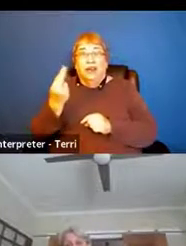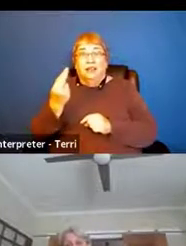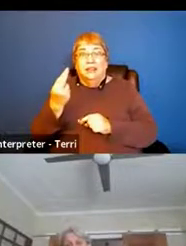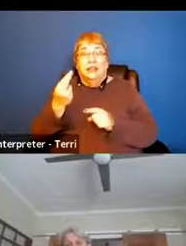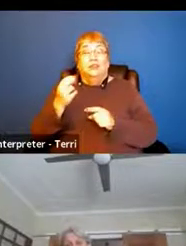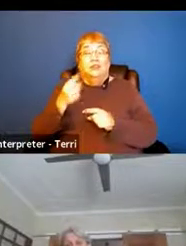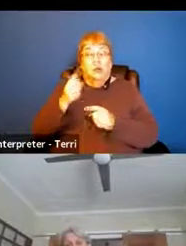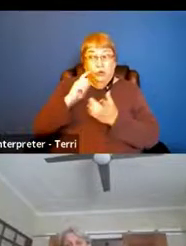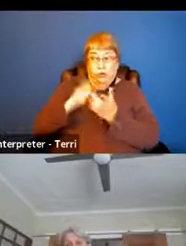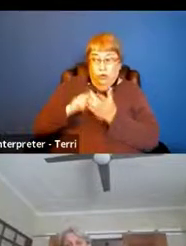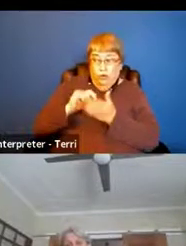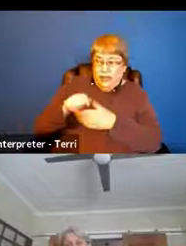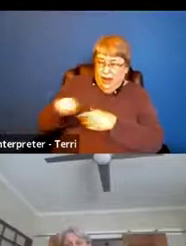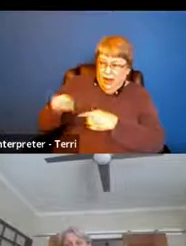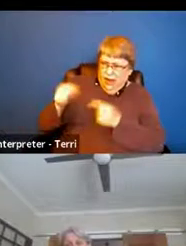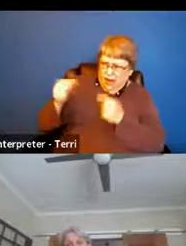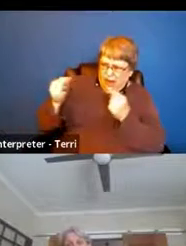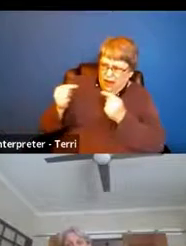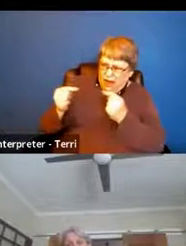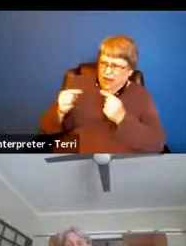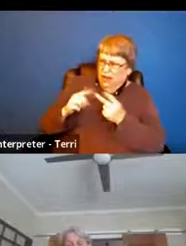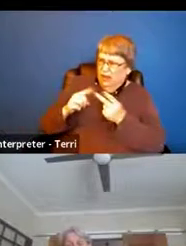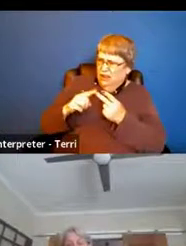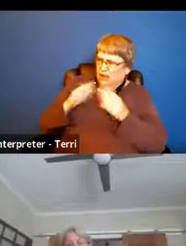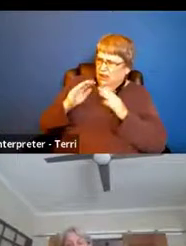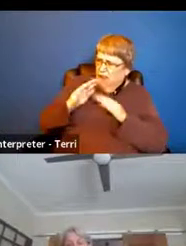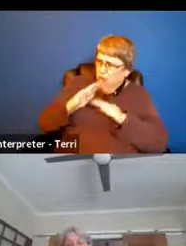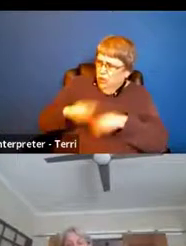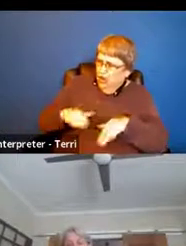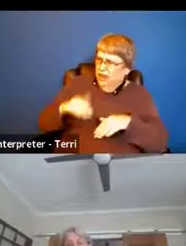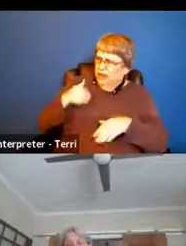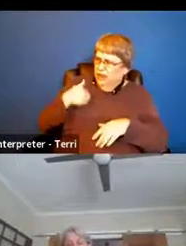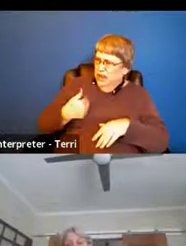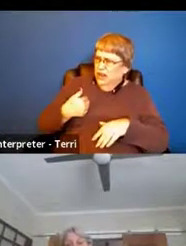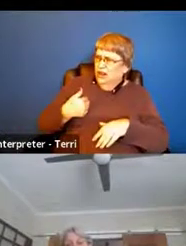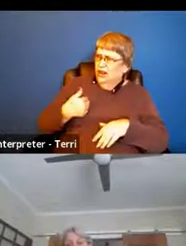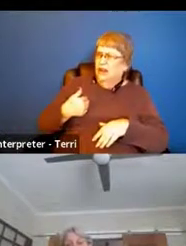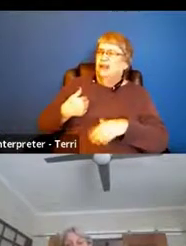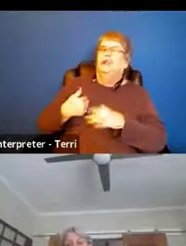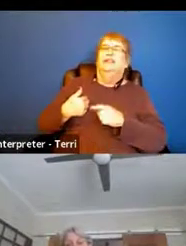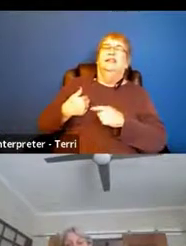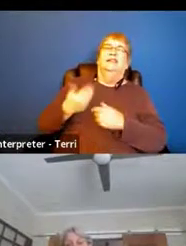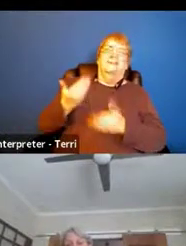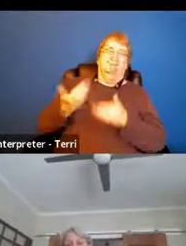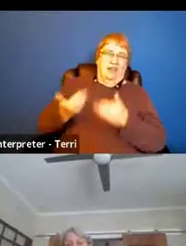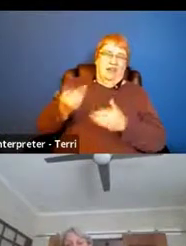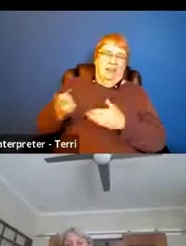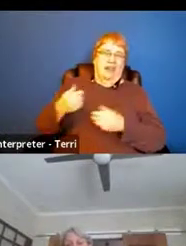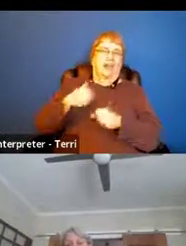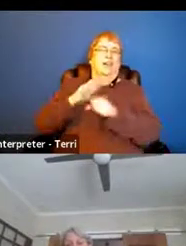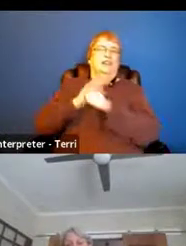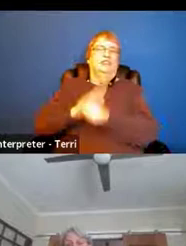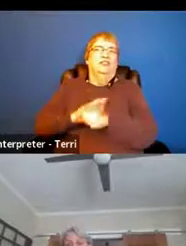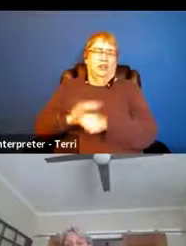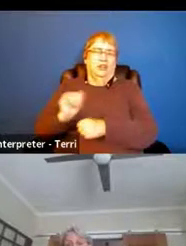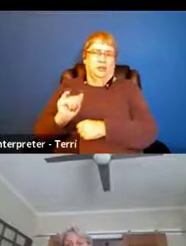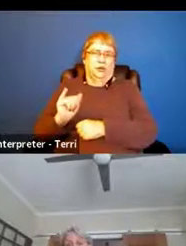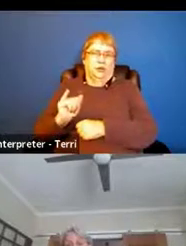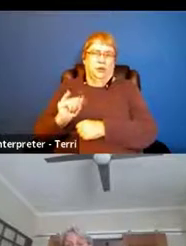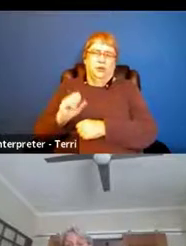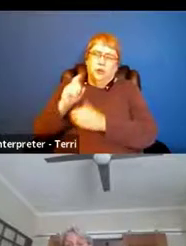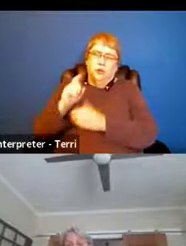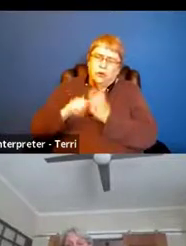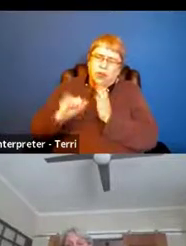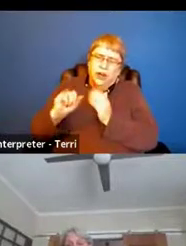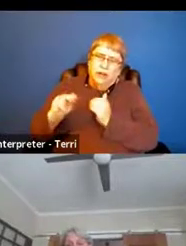well, because maybe they can't quite, you know, it's not to the conscious level maybe yet. So just keeping that in mind and making sure to keep checking in,